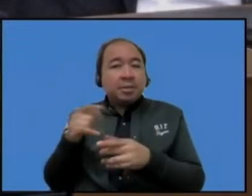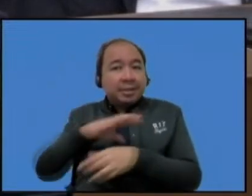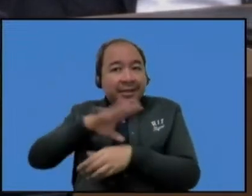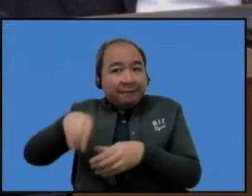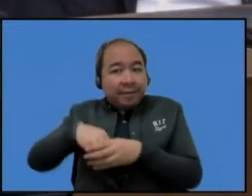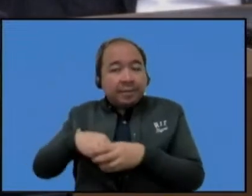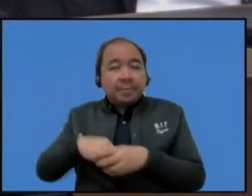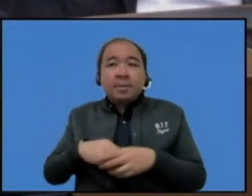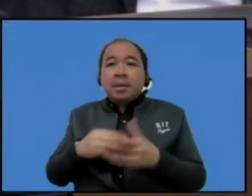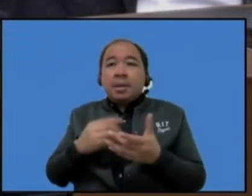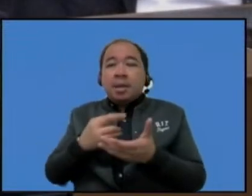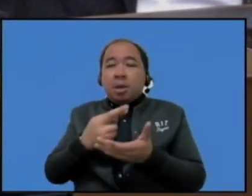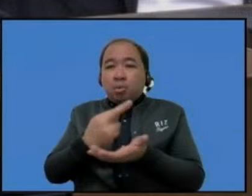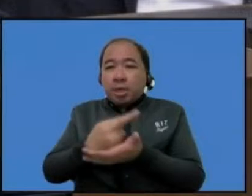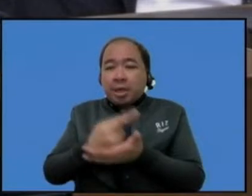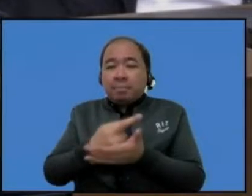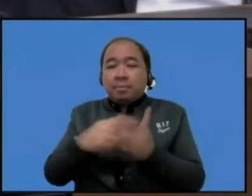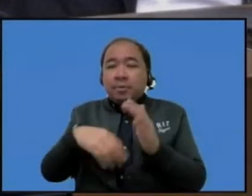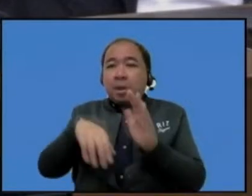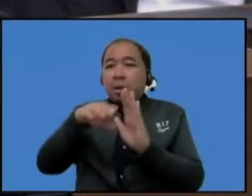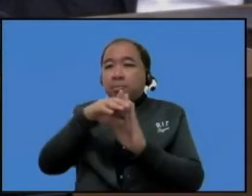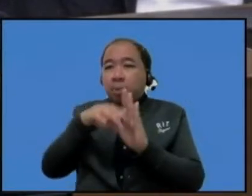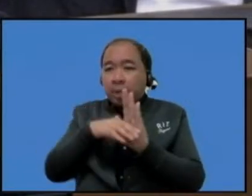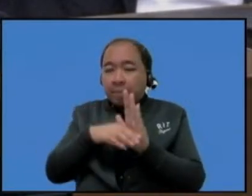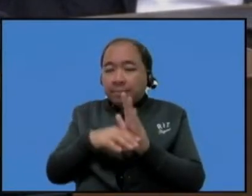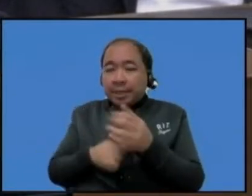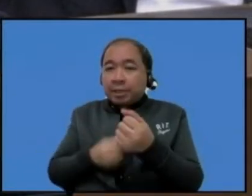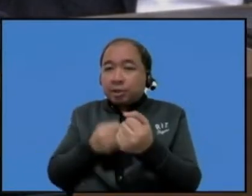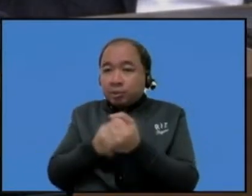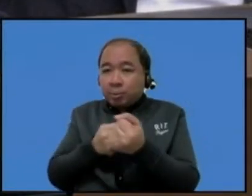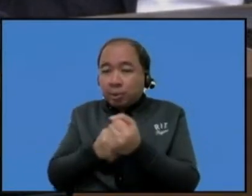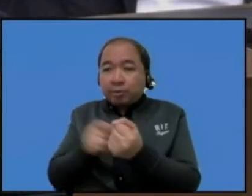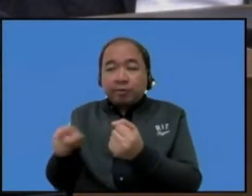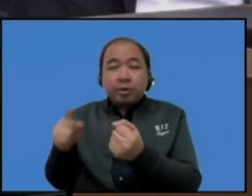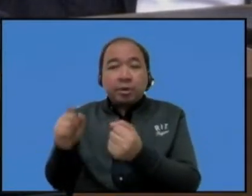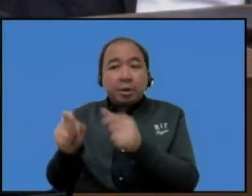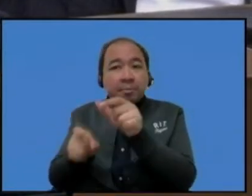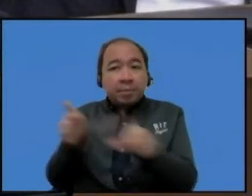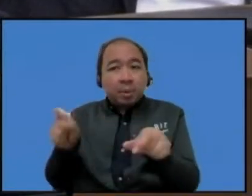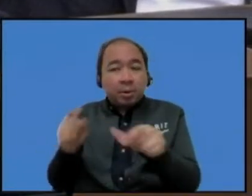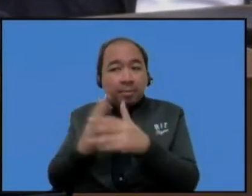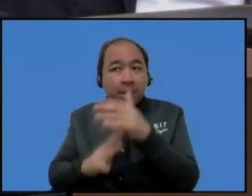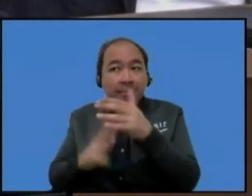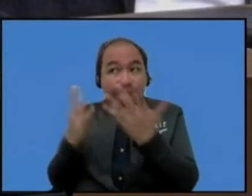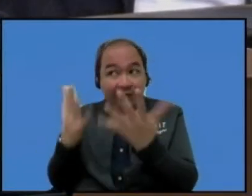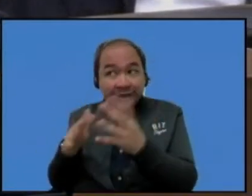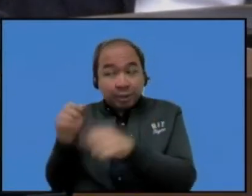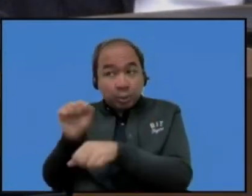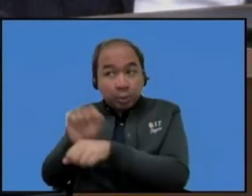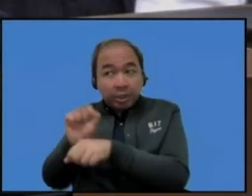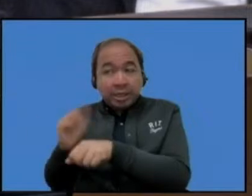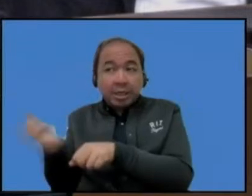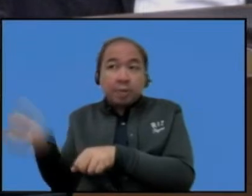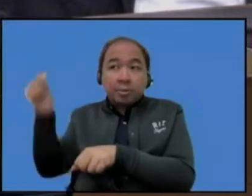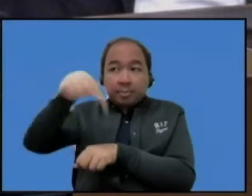rehabilitation program support for returnee workers, financial assistance for female migrant returnee,